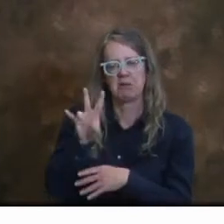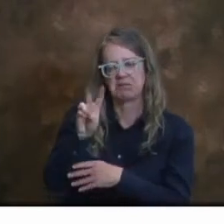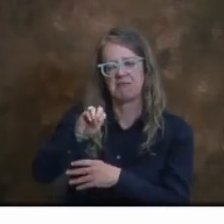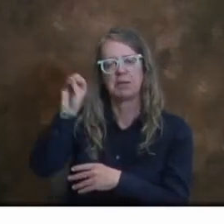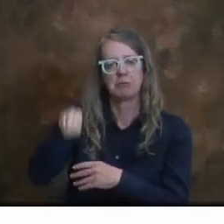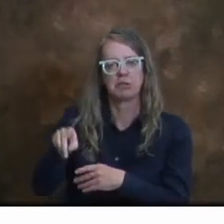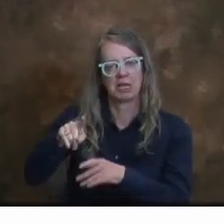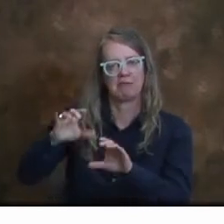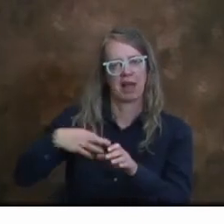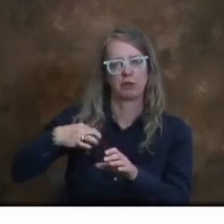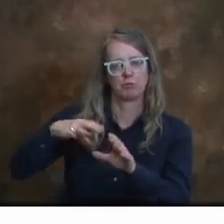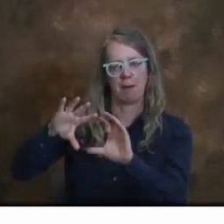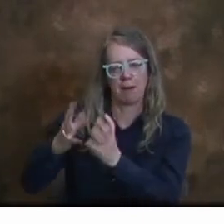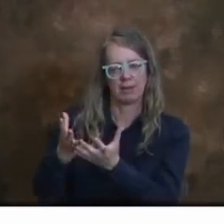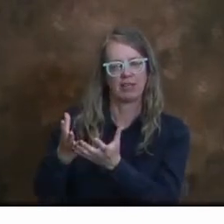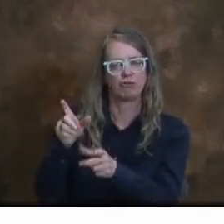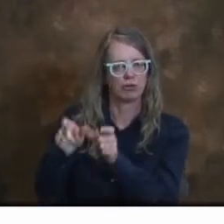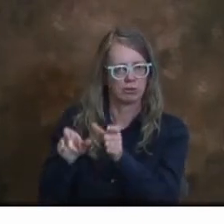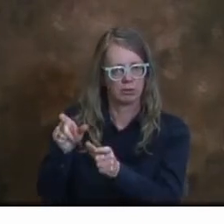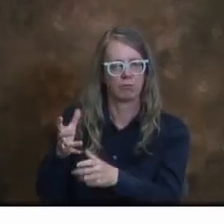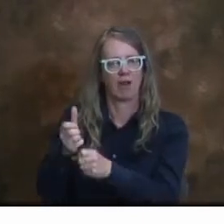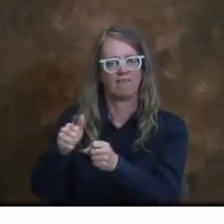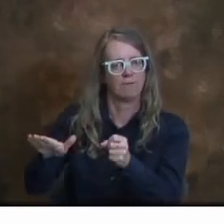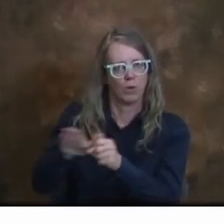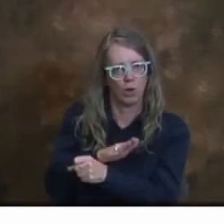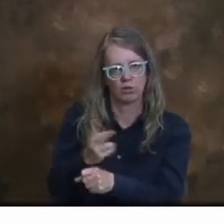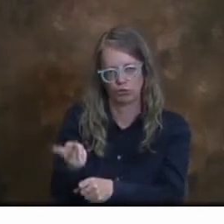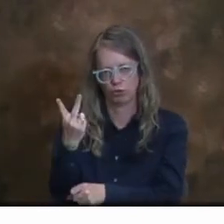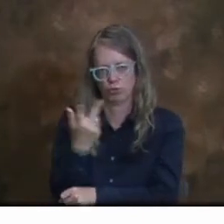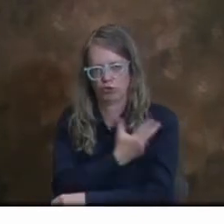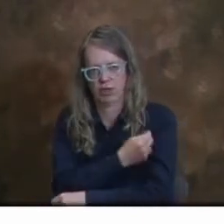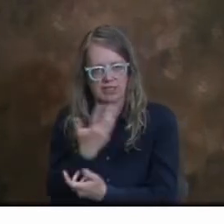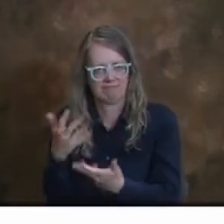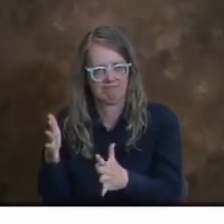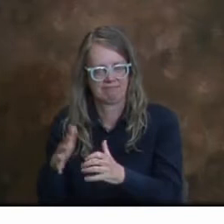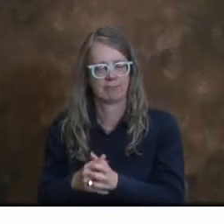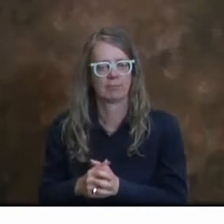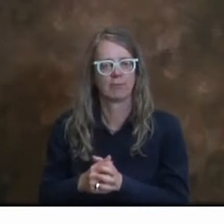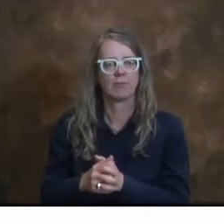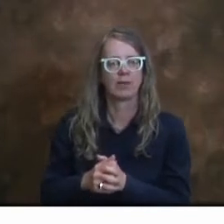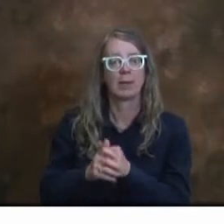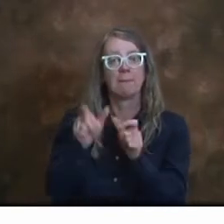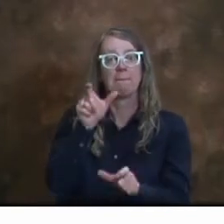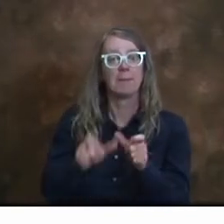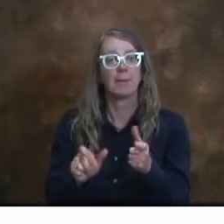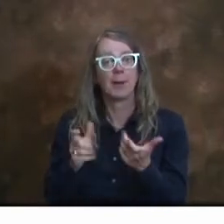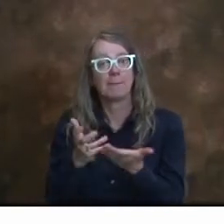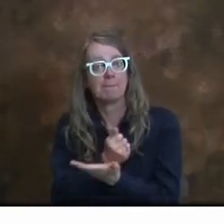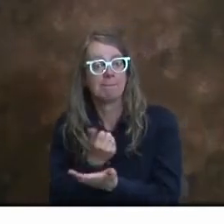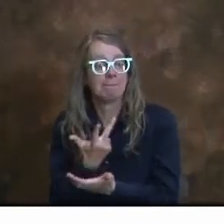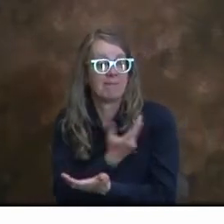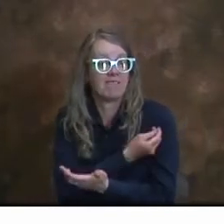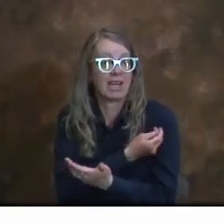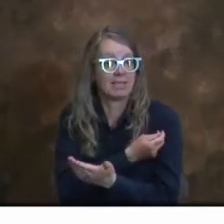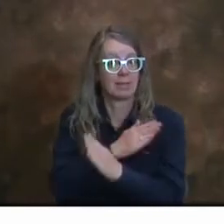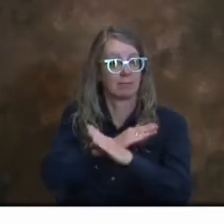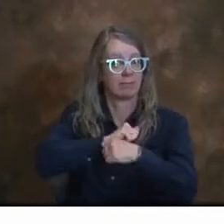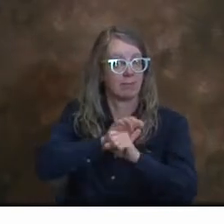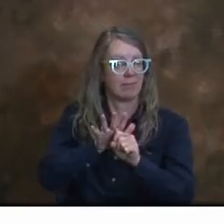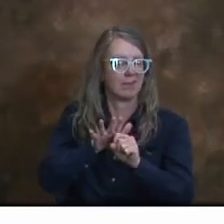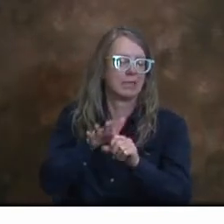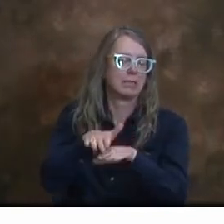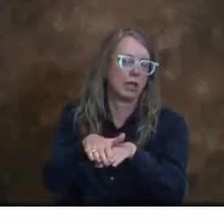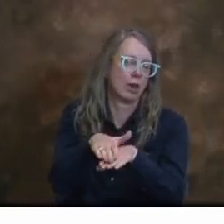population receiving their full series. Vaccine uptake has slowed. I did mention that the last time, but we